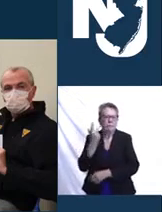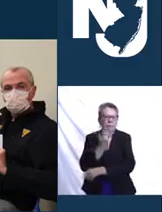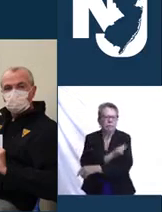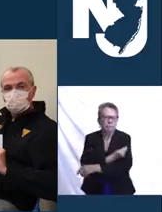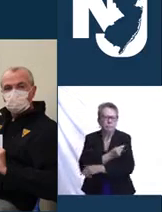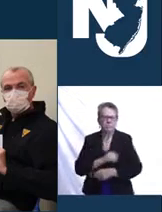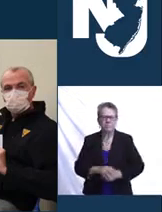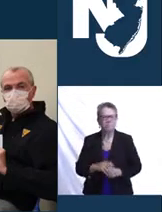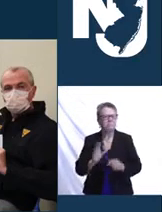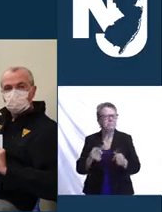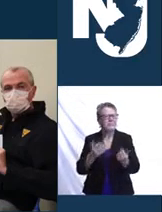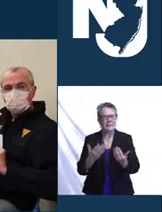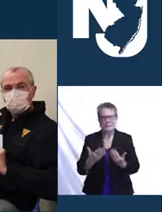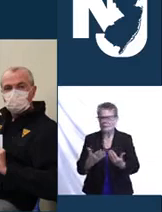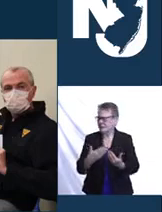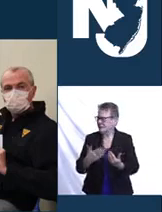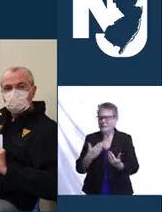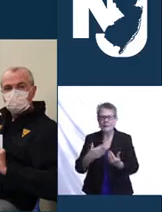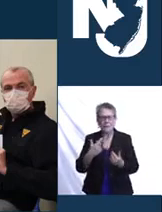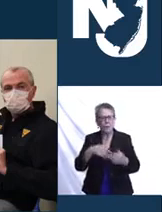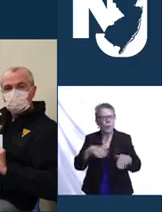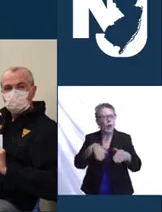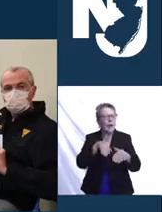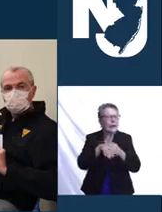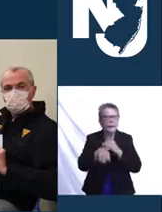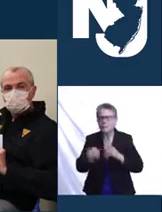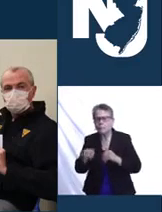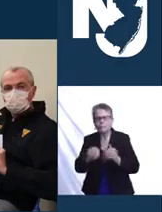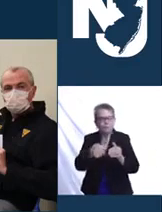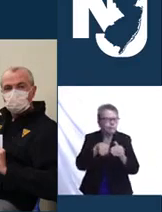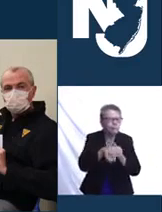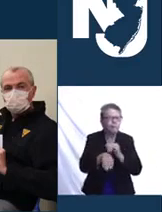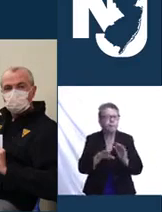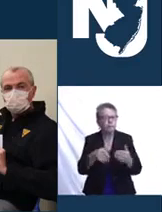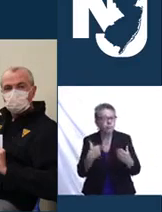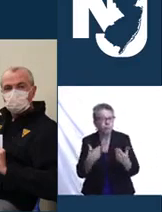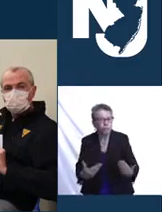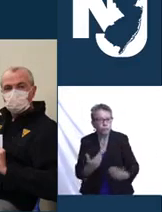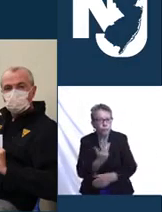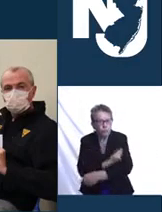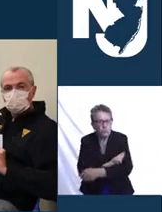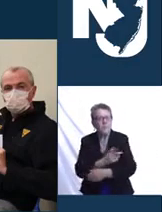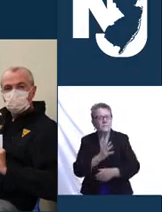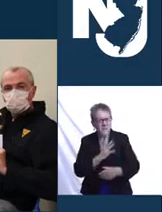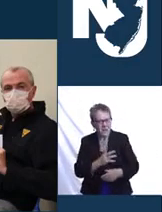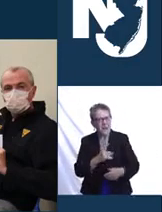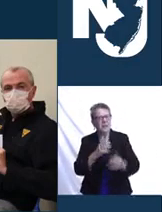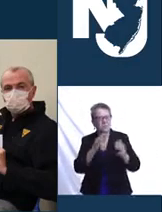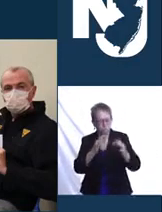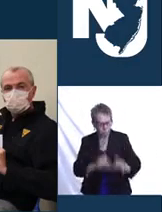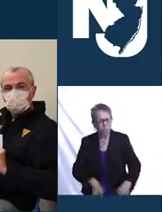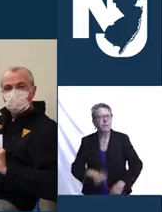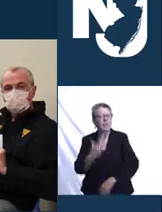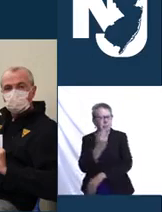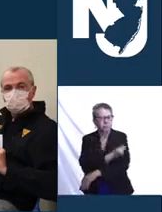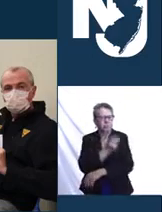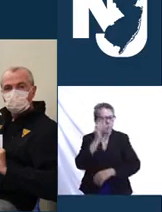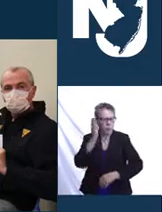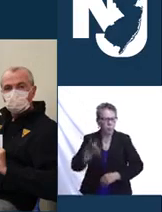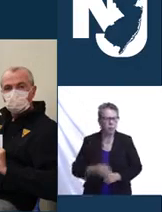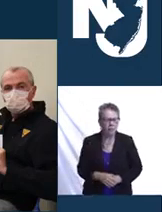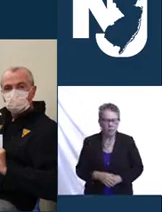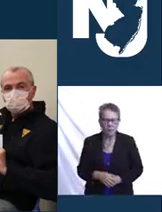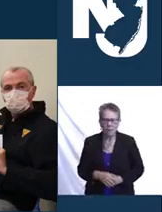nurses there. You know from whence that comes. Easy, feel totally